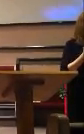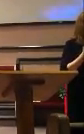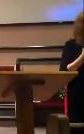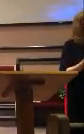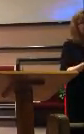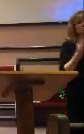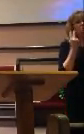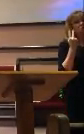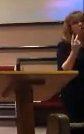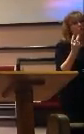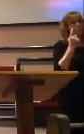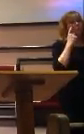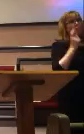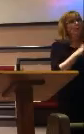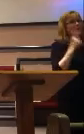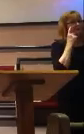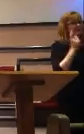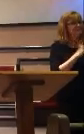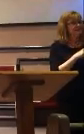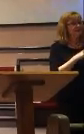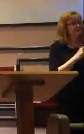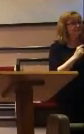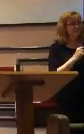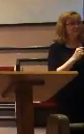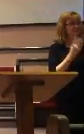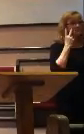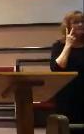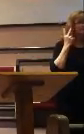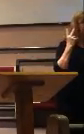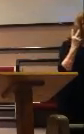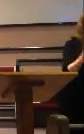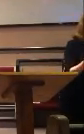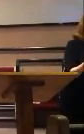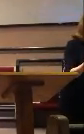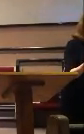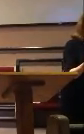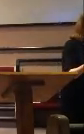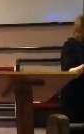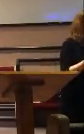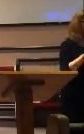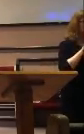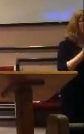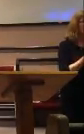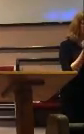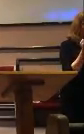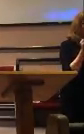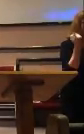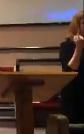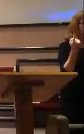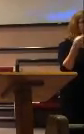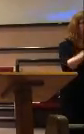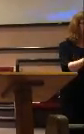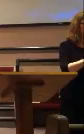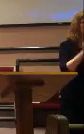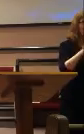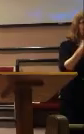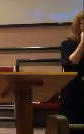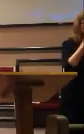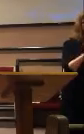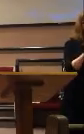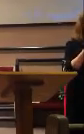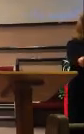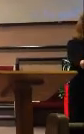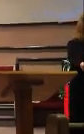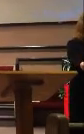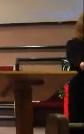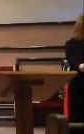least two witnesses to testify to the truth of something. And so they were